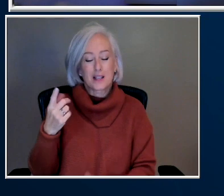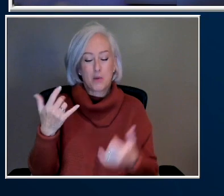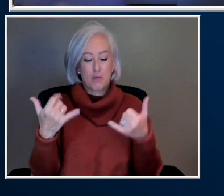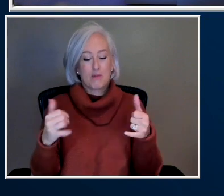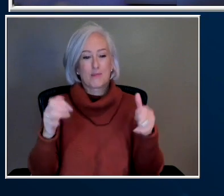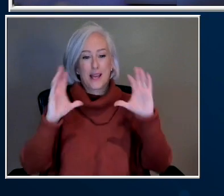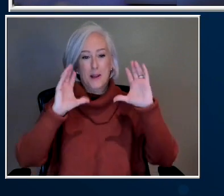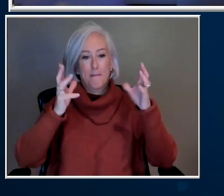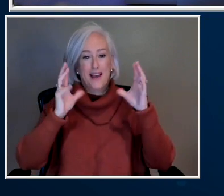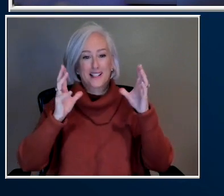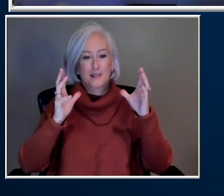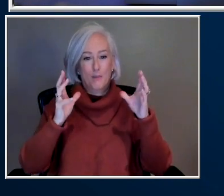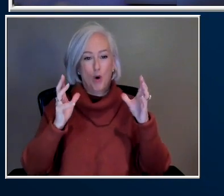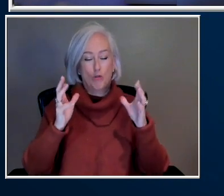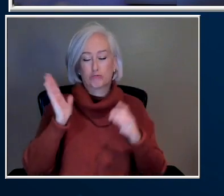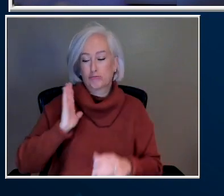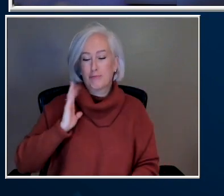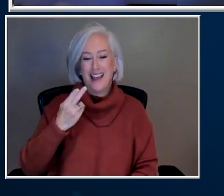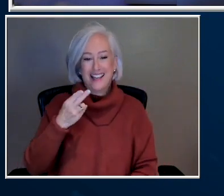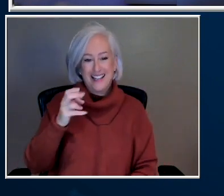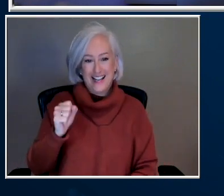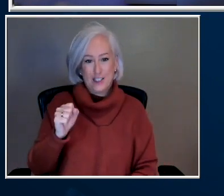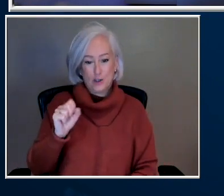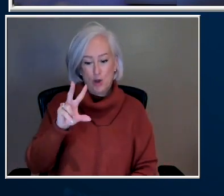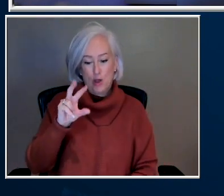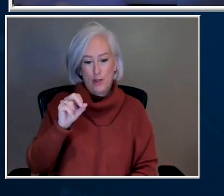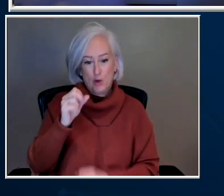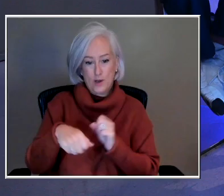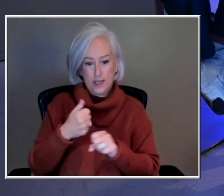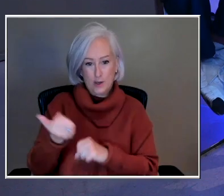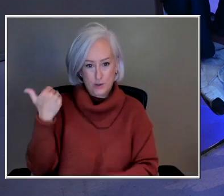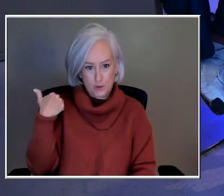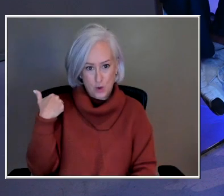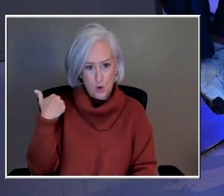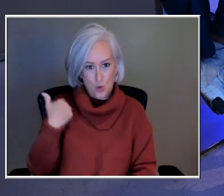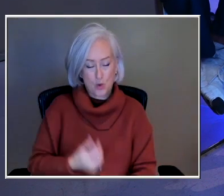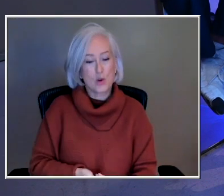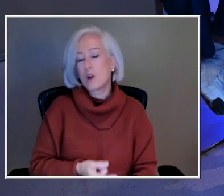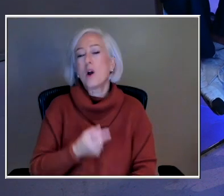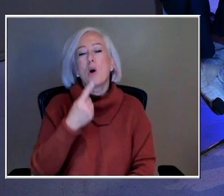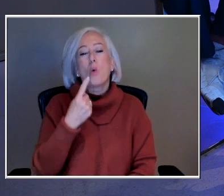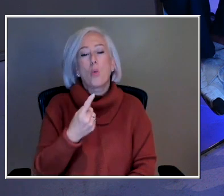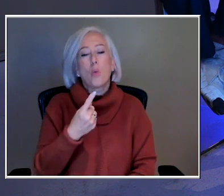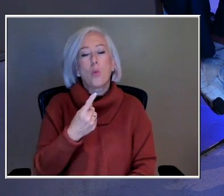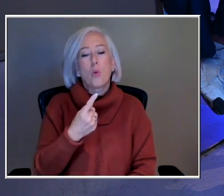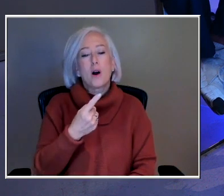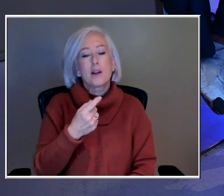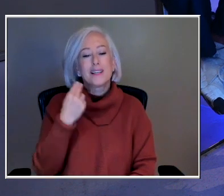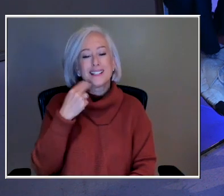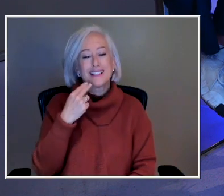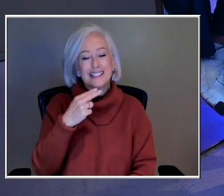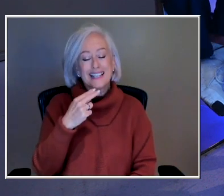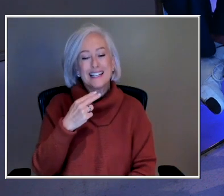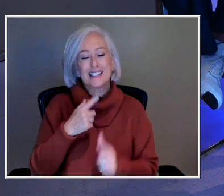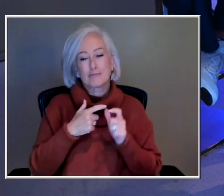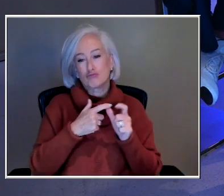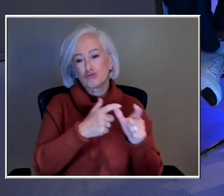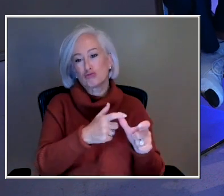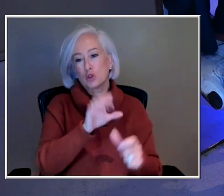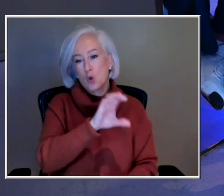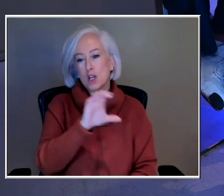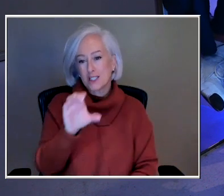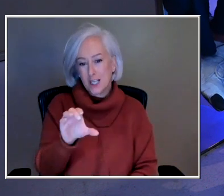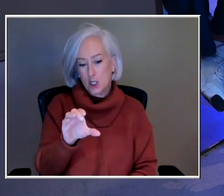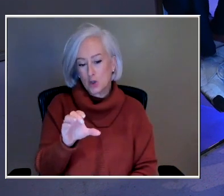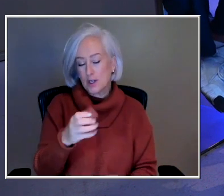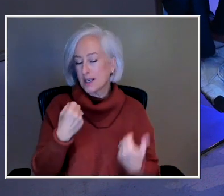worries about her nieces now who run cross country. One doesn't want to eat protein and thinks she needs to run on carbs alone. The other thinks carbs